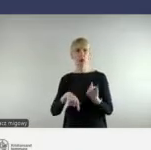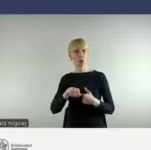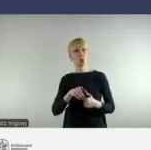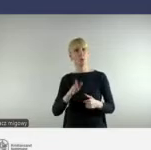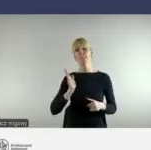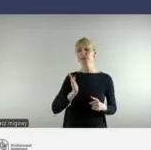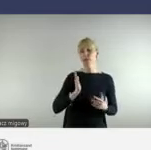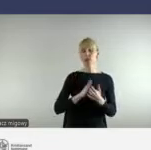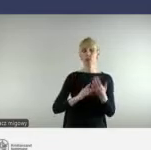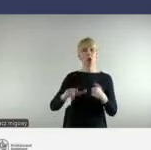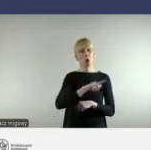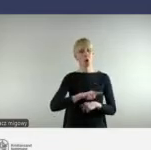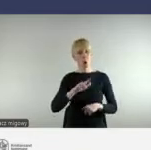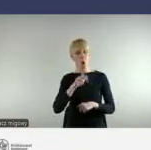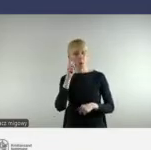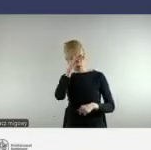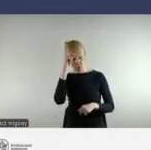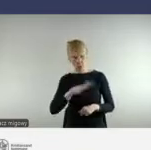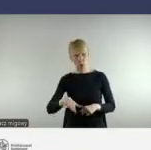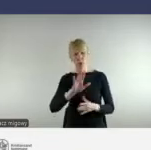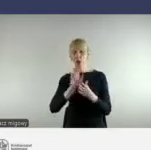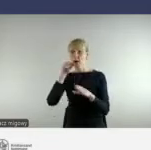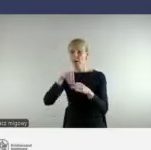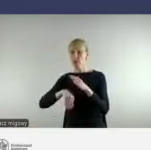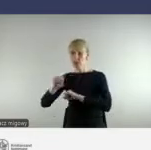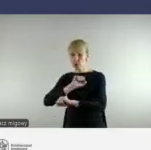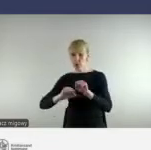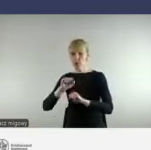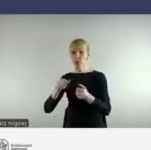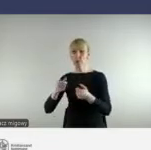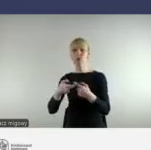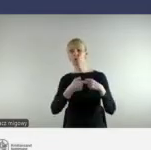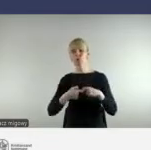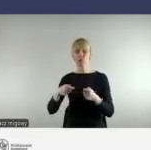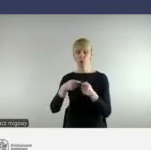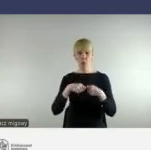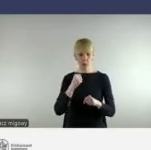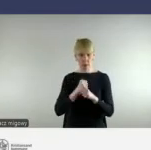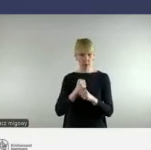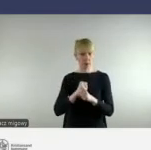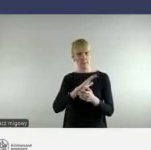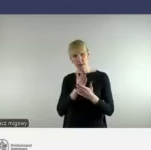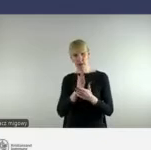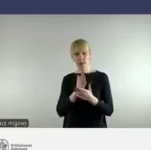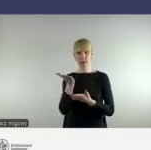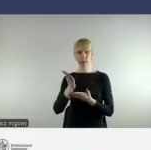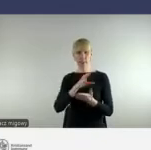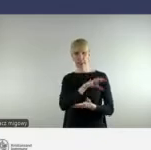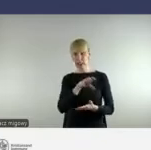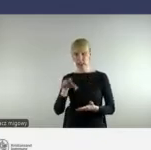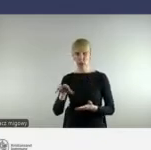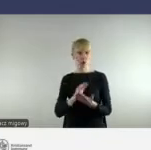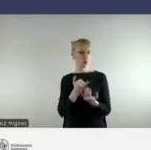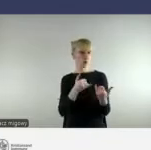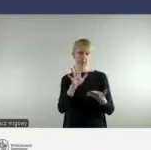and cooperate across sectors in different scenarios. So Kristiansand is